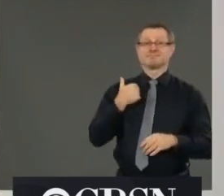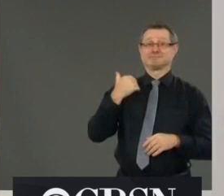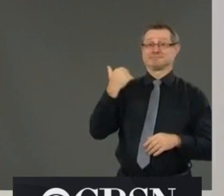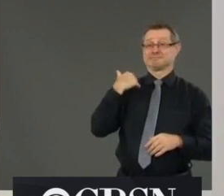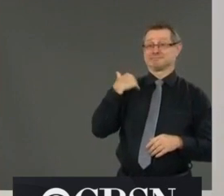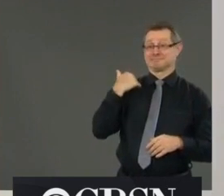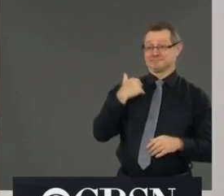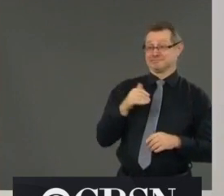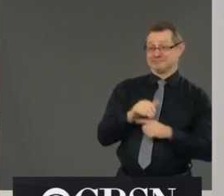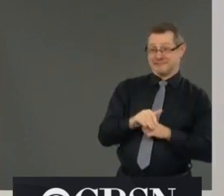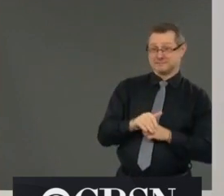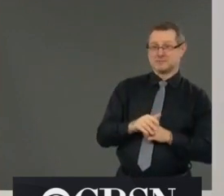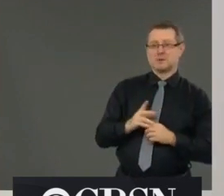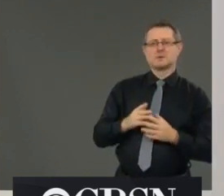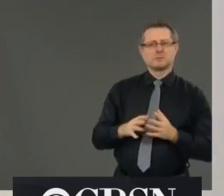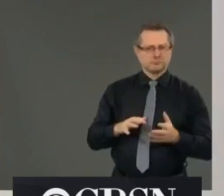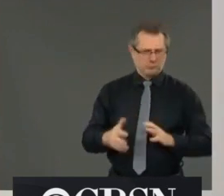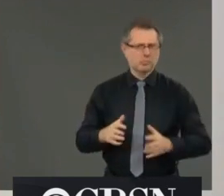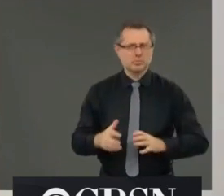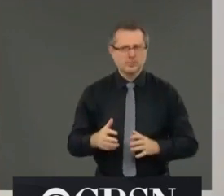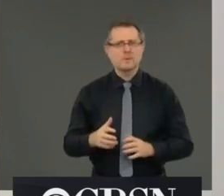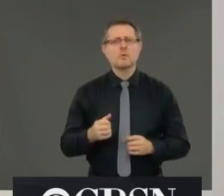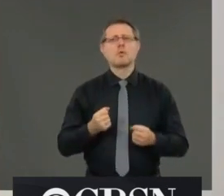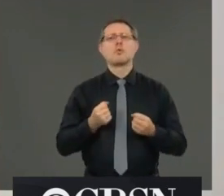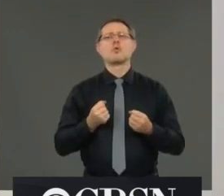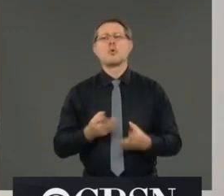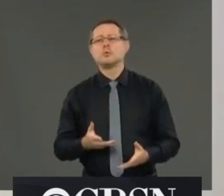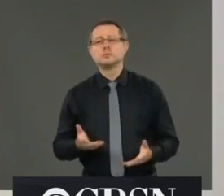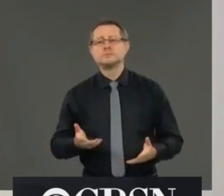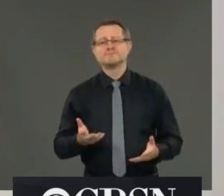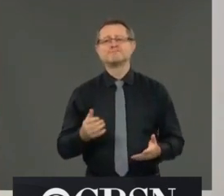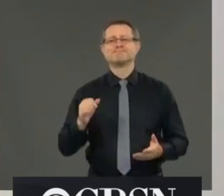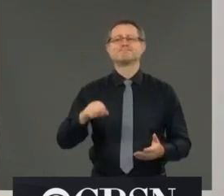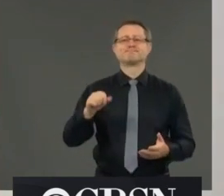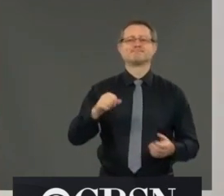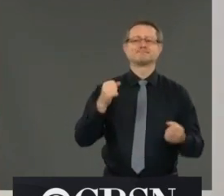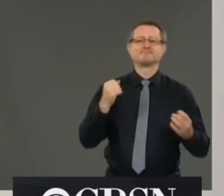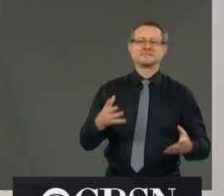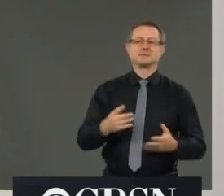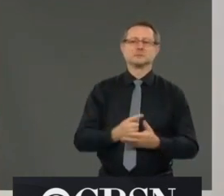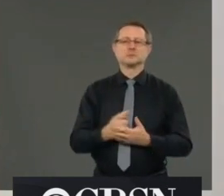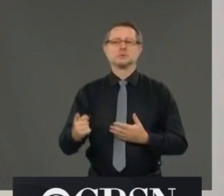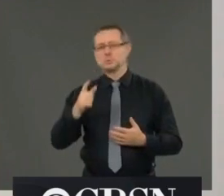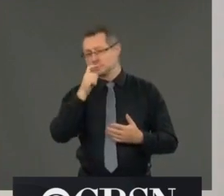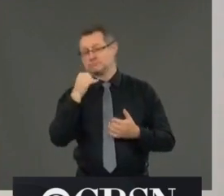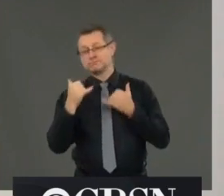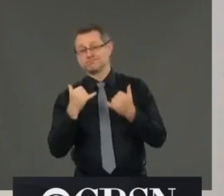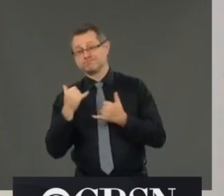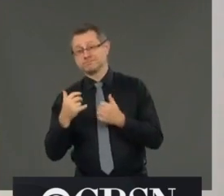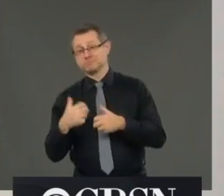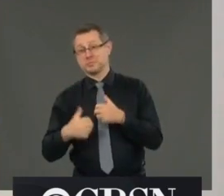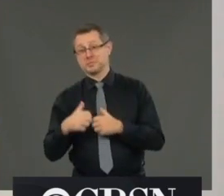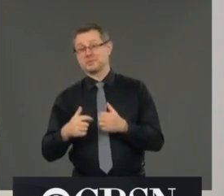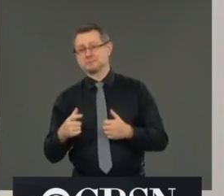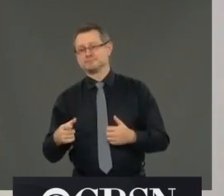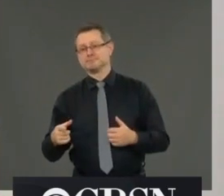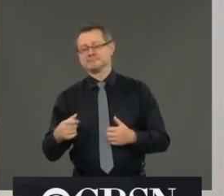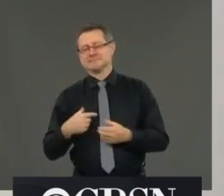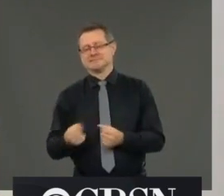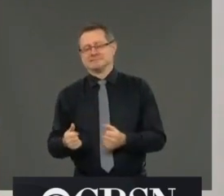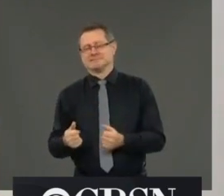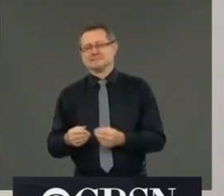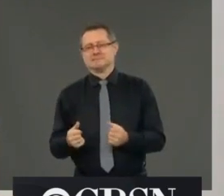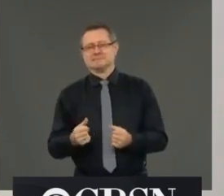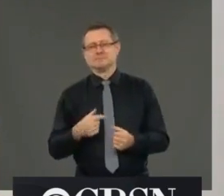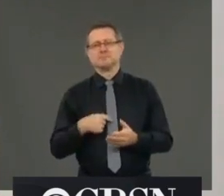it caused many people just this week to call. That was resolved, and people are now getting paid, but that caused a little bit. It